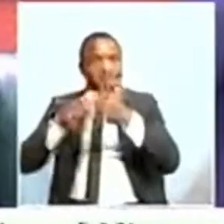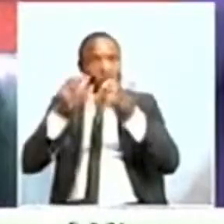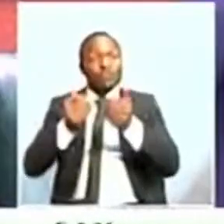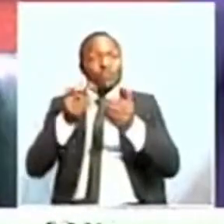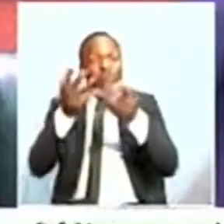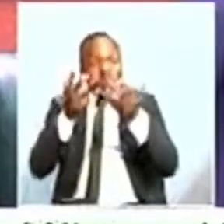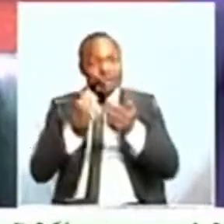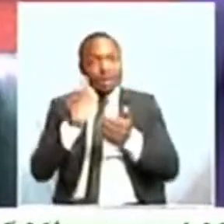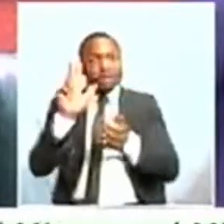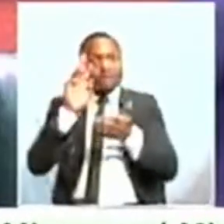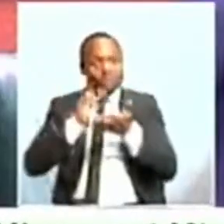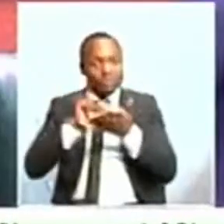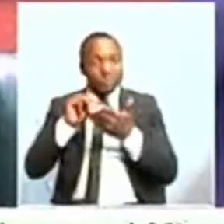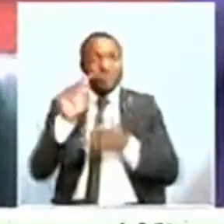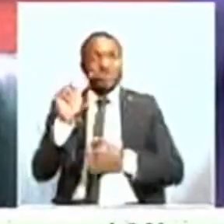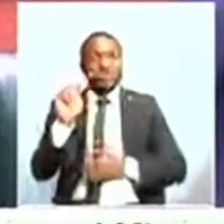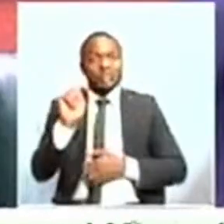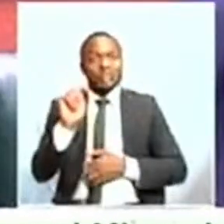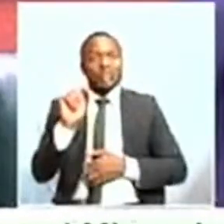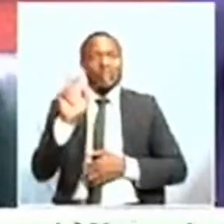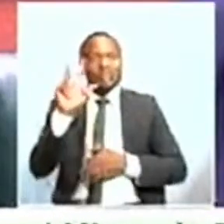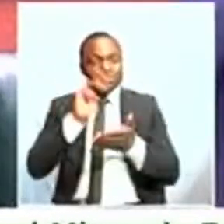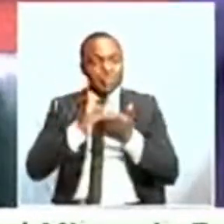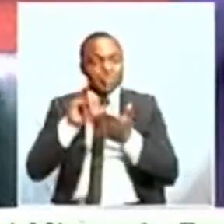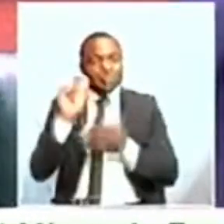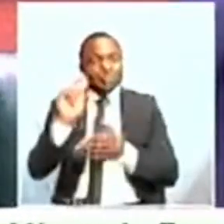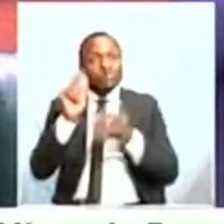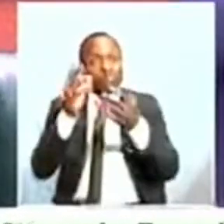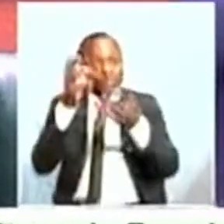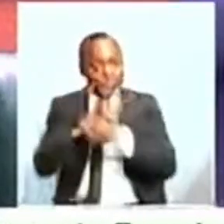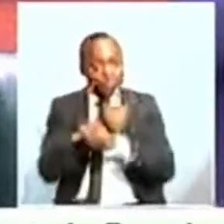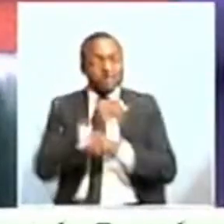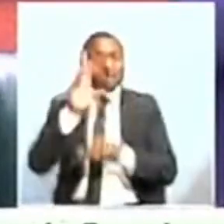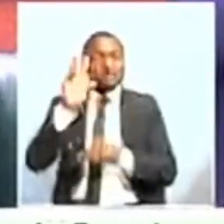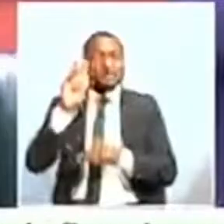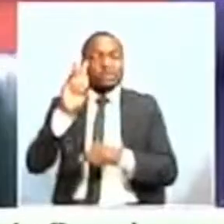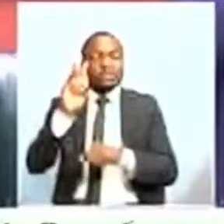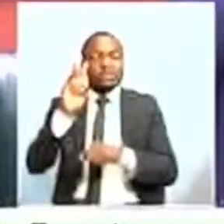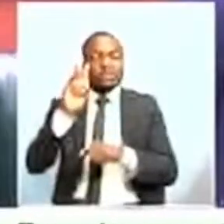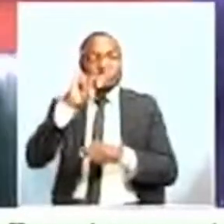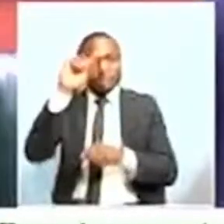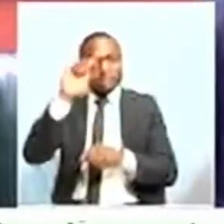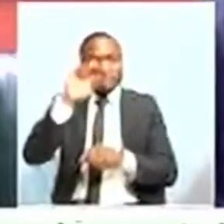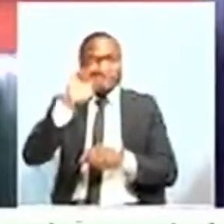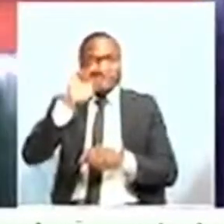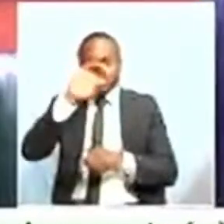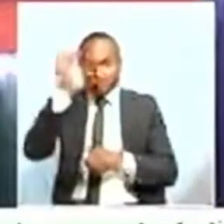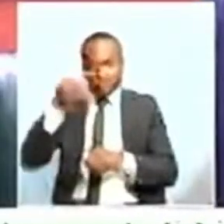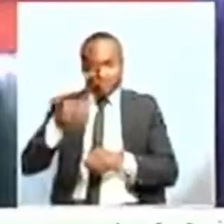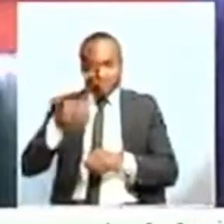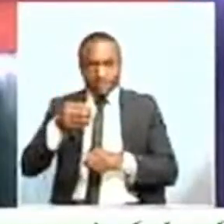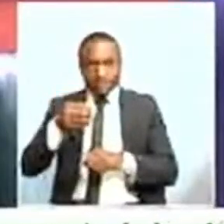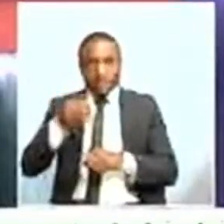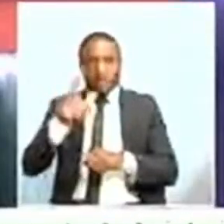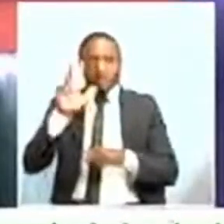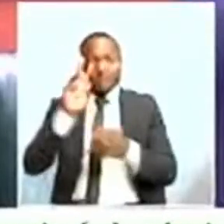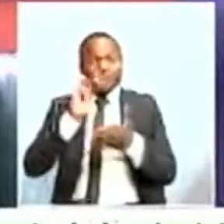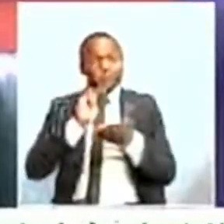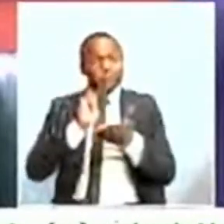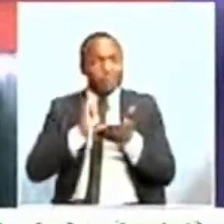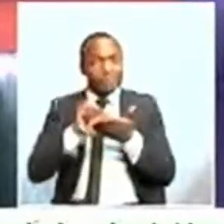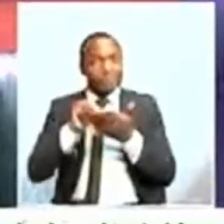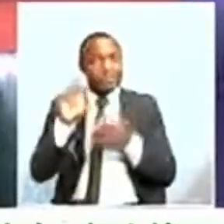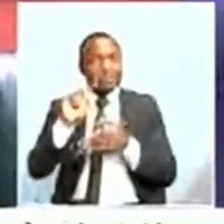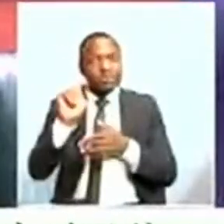million tons. In the 3 million tons, if he gets 16%, 3 million tons by the price of copper, you are